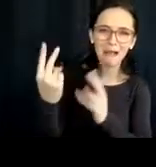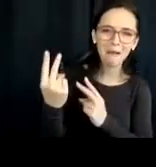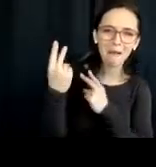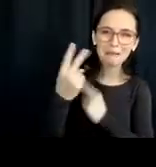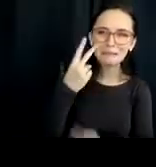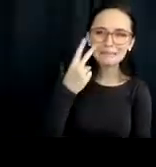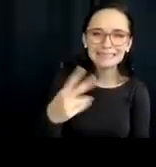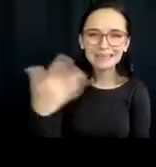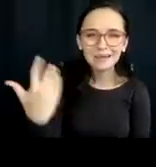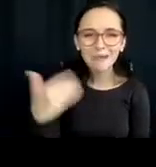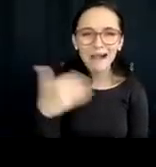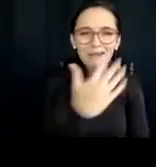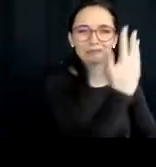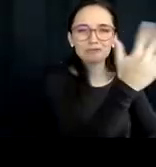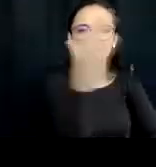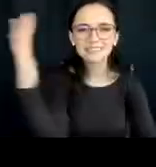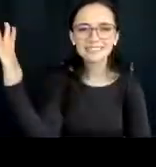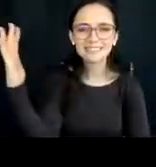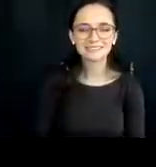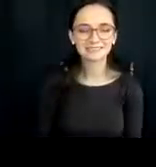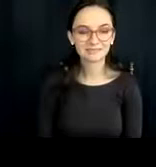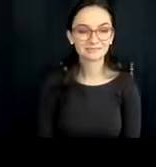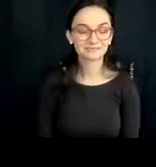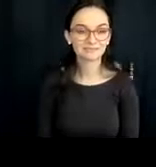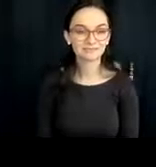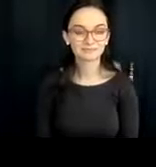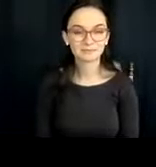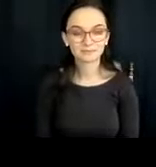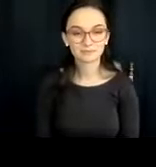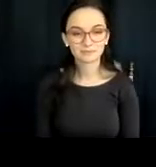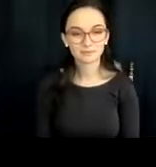Awesome. is done from.